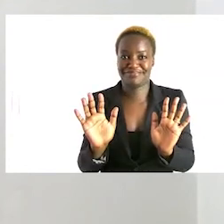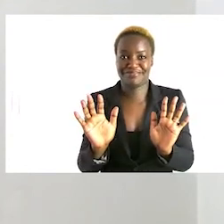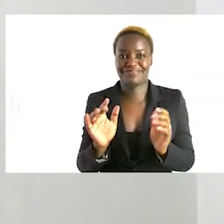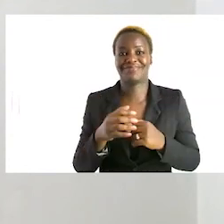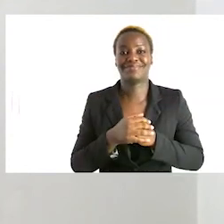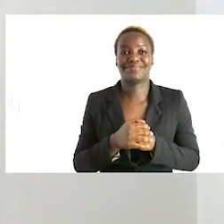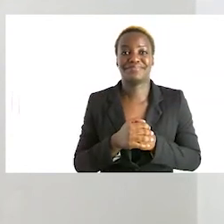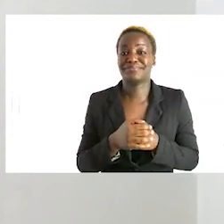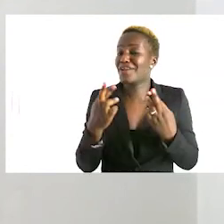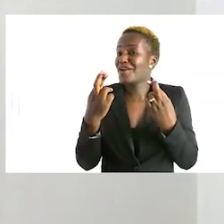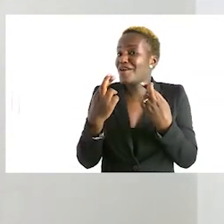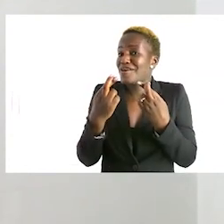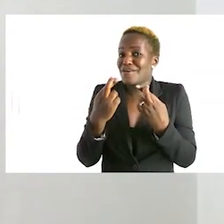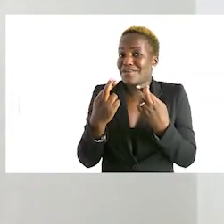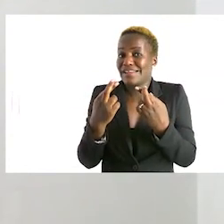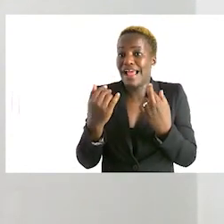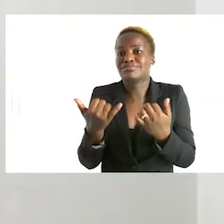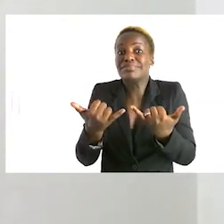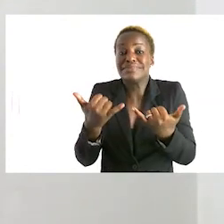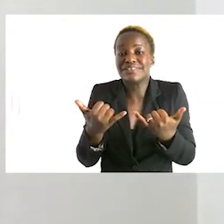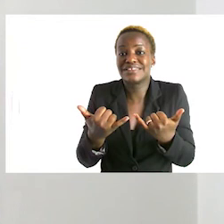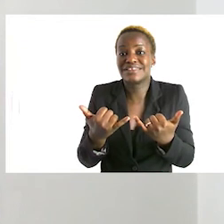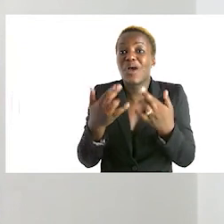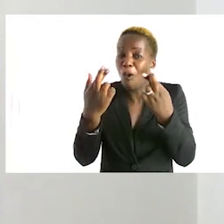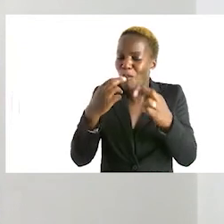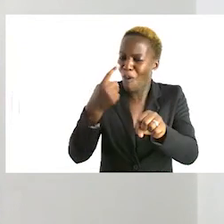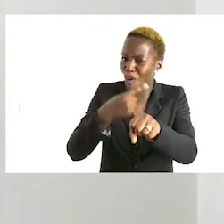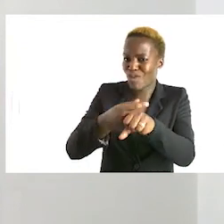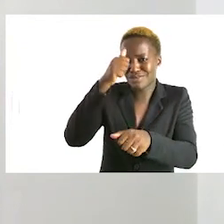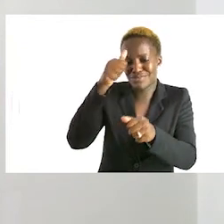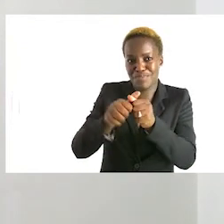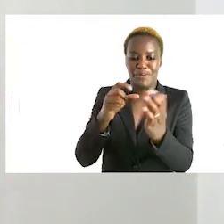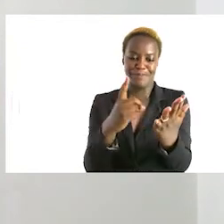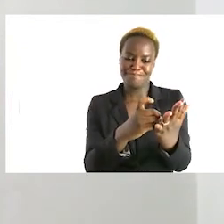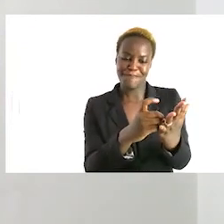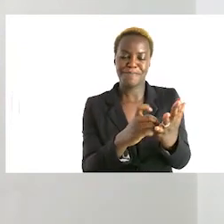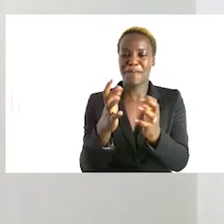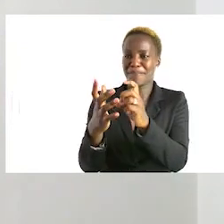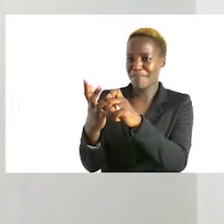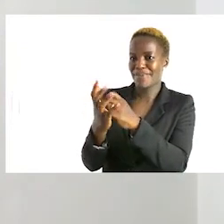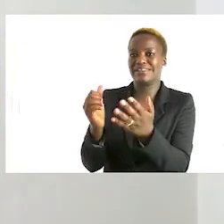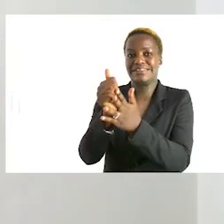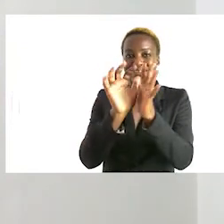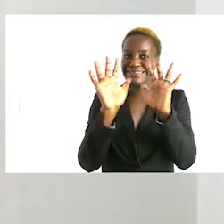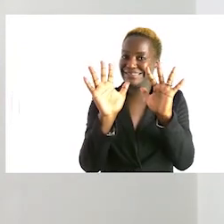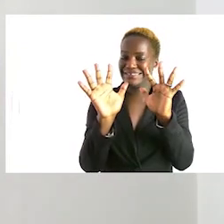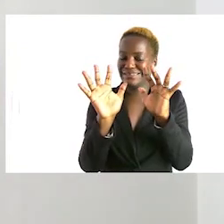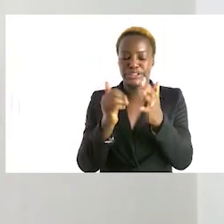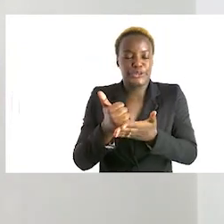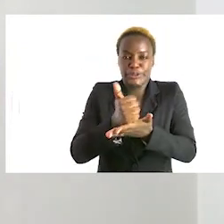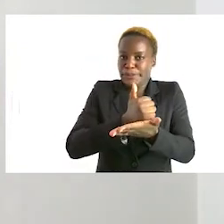lesson. Hope you will sanitize your hands always, because it's very, very important to keep all